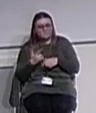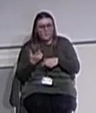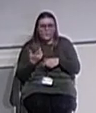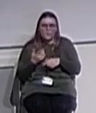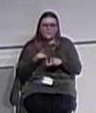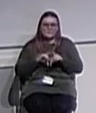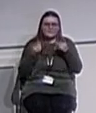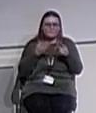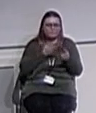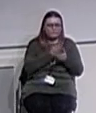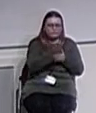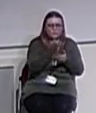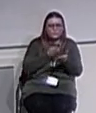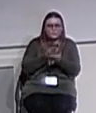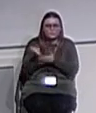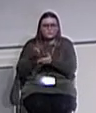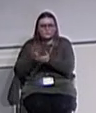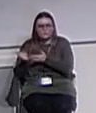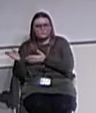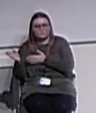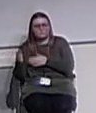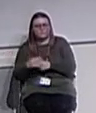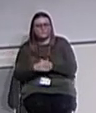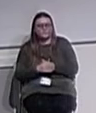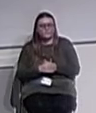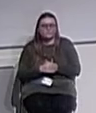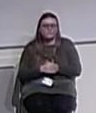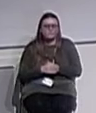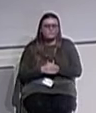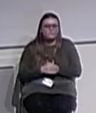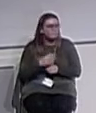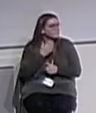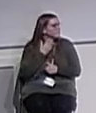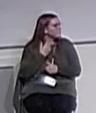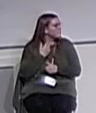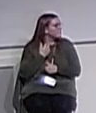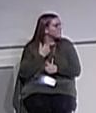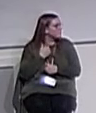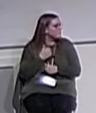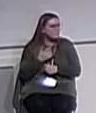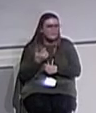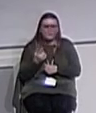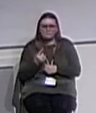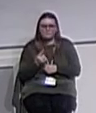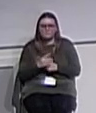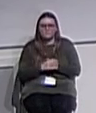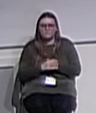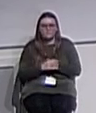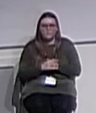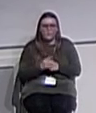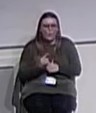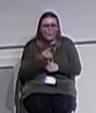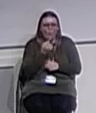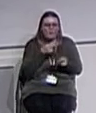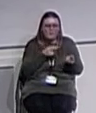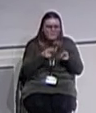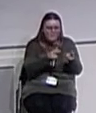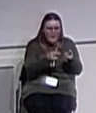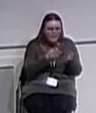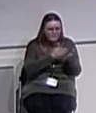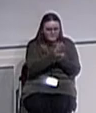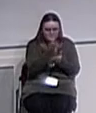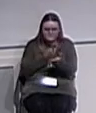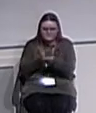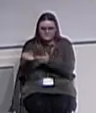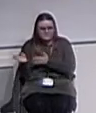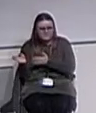psychology degree because they're interested in how we live with these brain conditions. You know, so there is no one pathway you have to take or follow to get